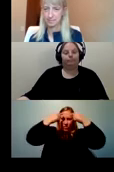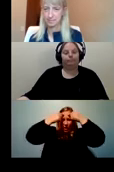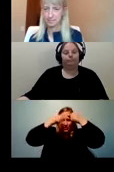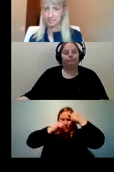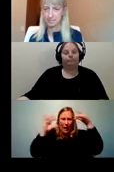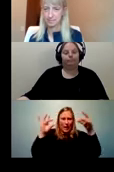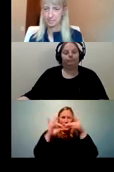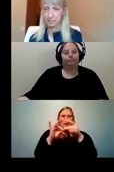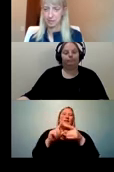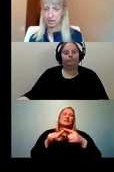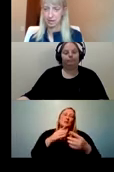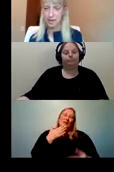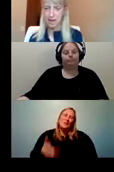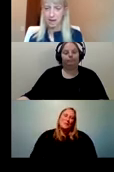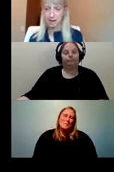I'd like, but